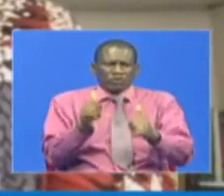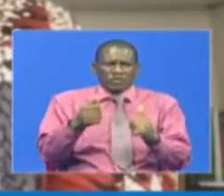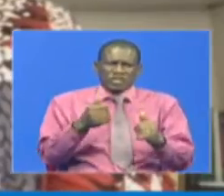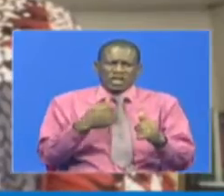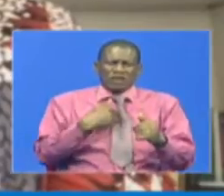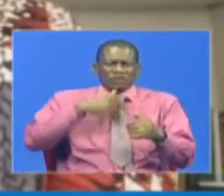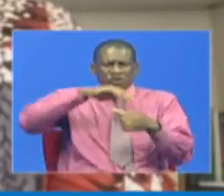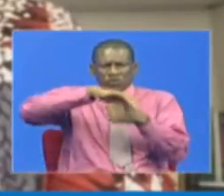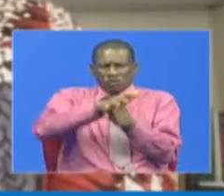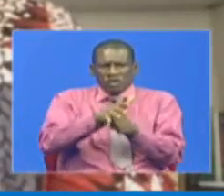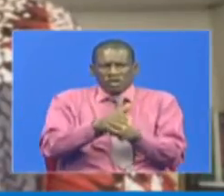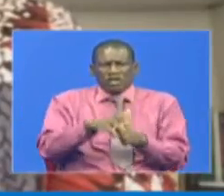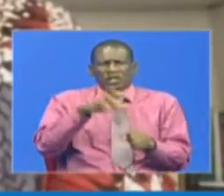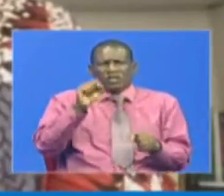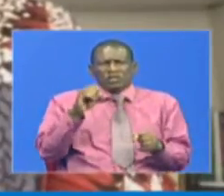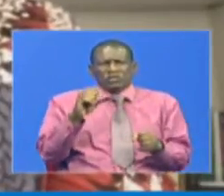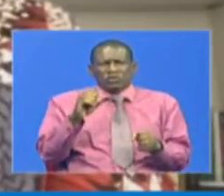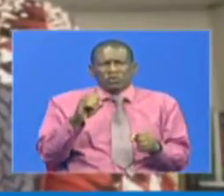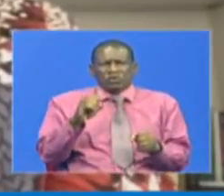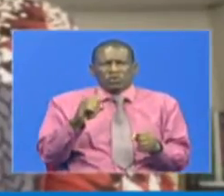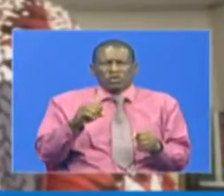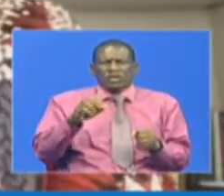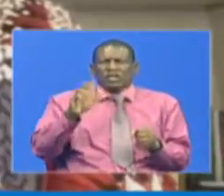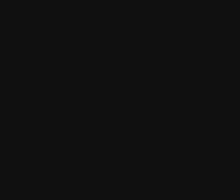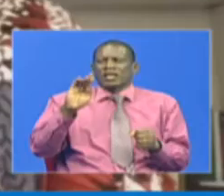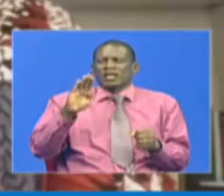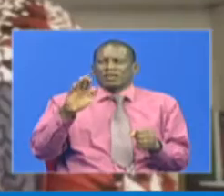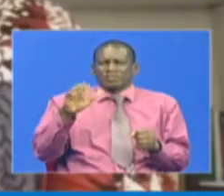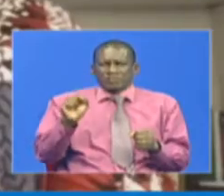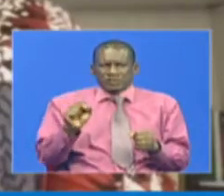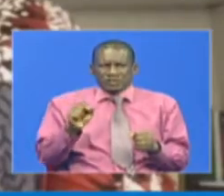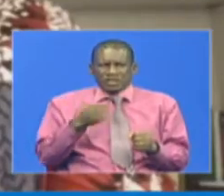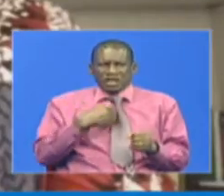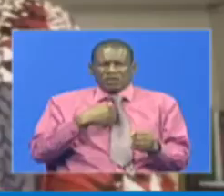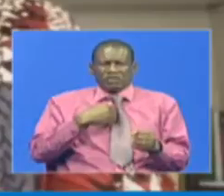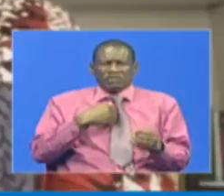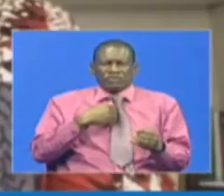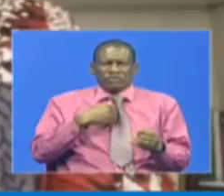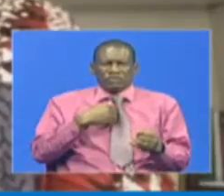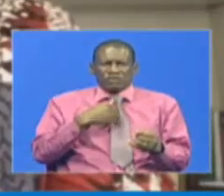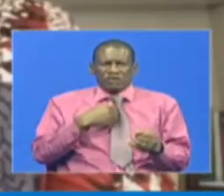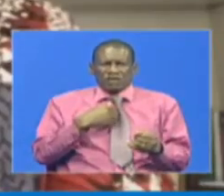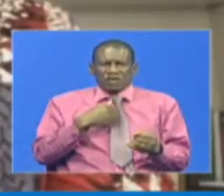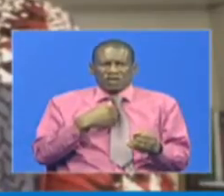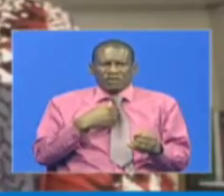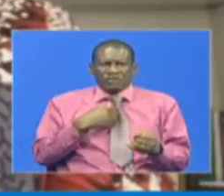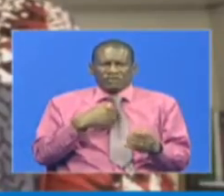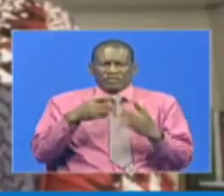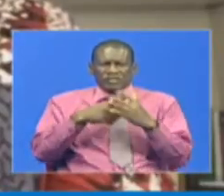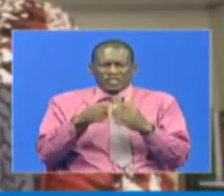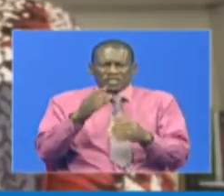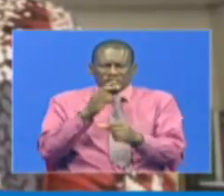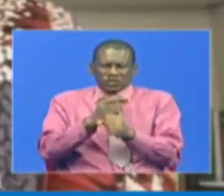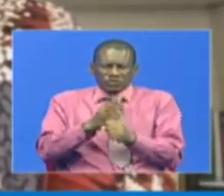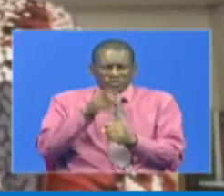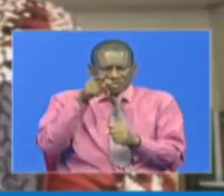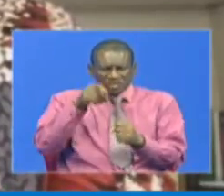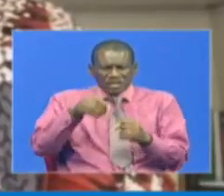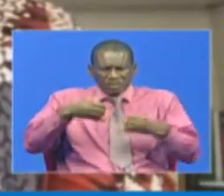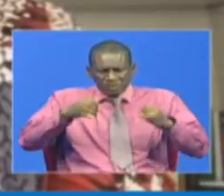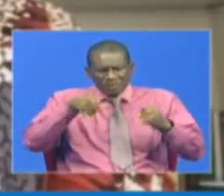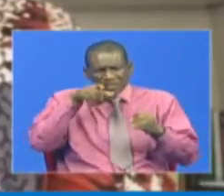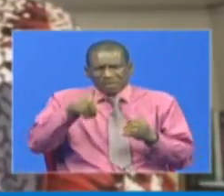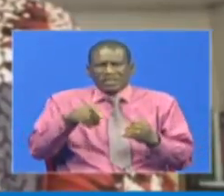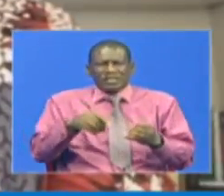pandemics. So the Bureau of Standards has applied that particular provision and given